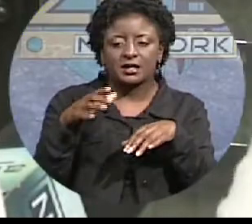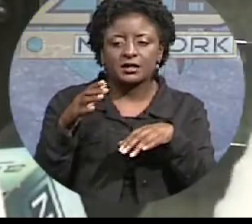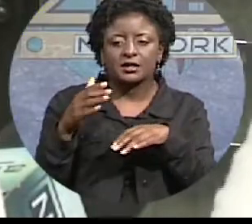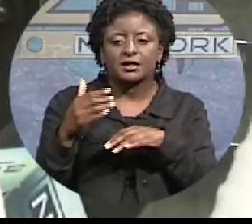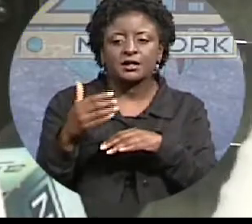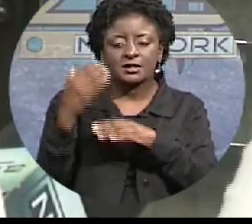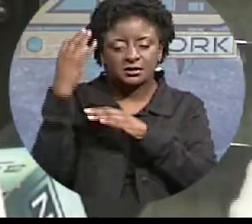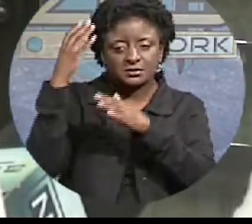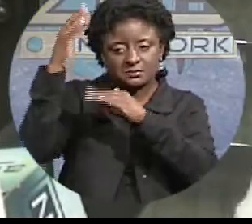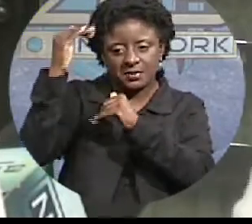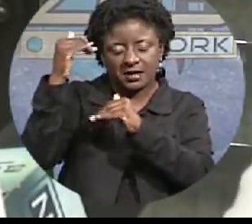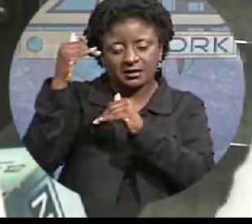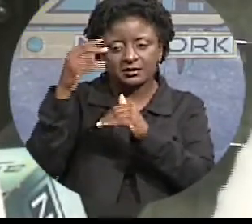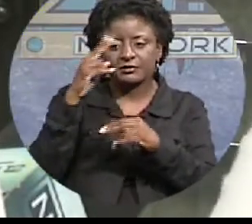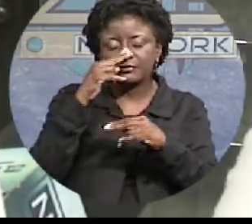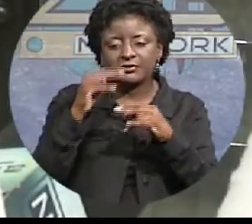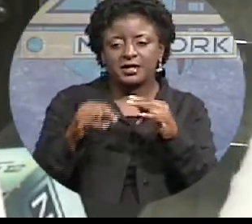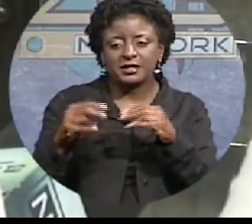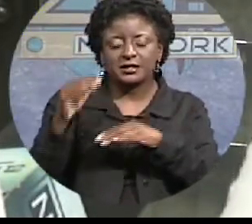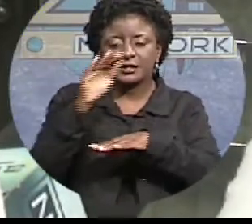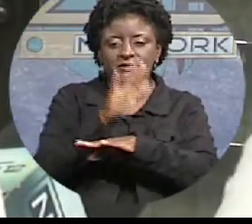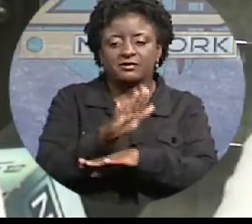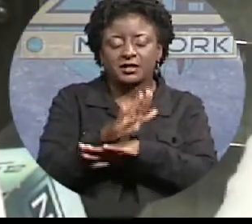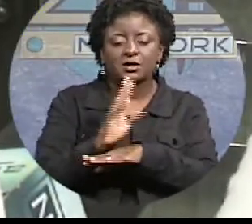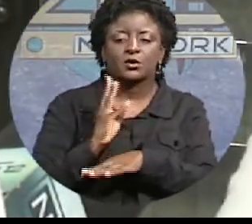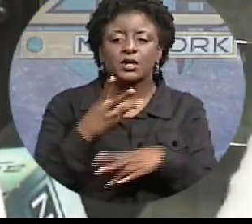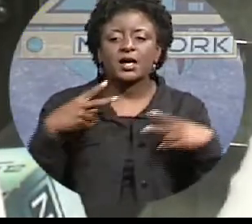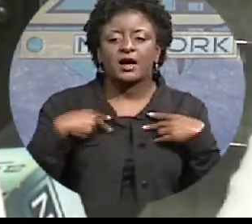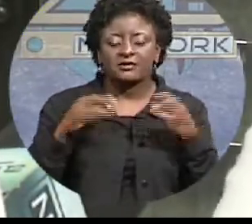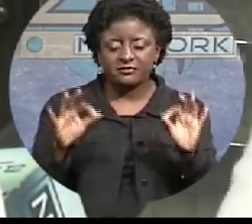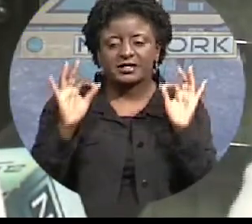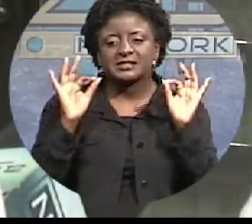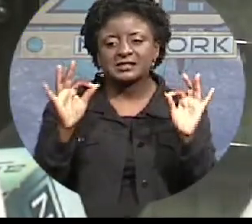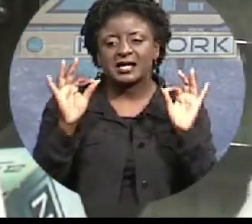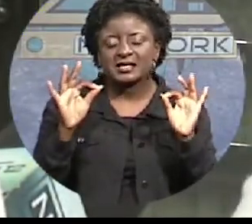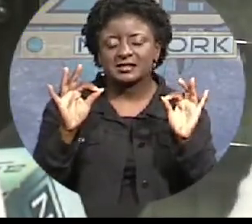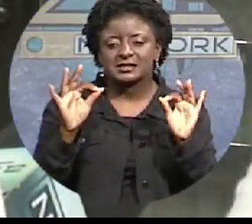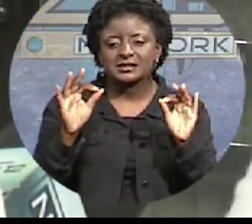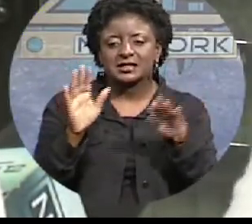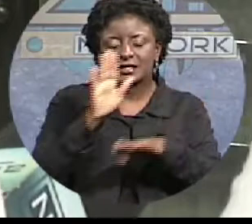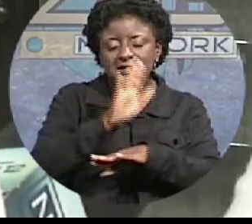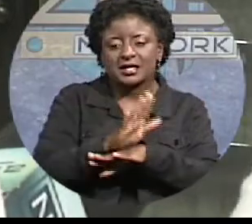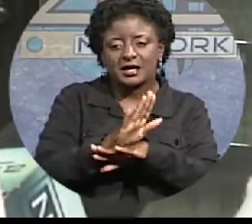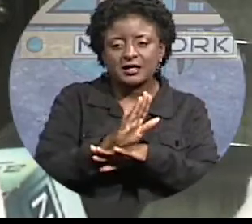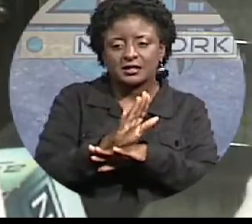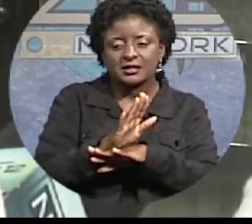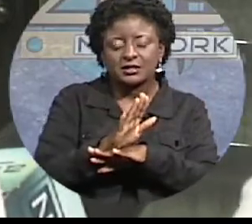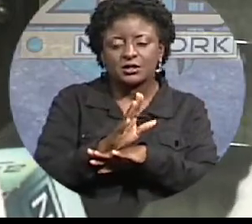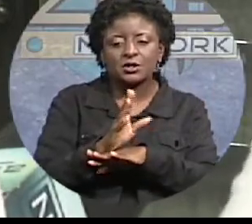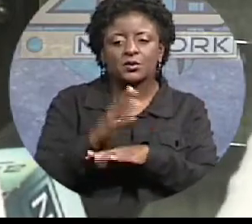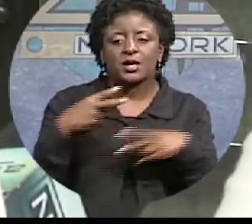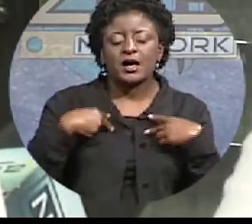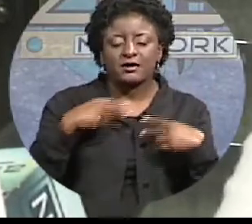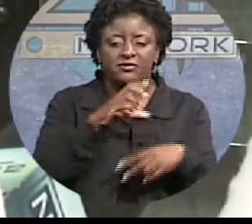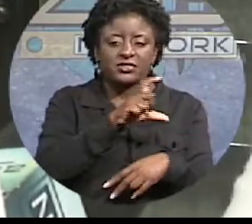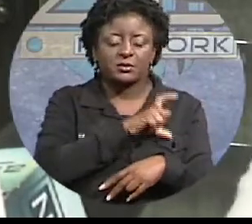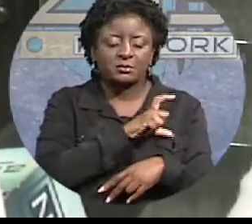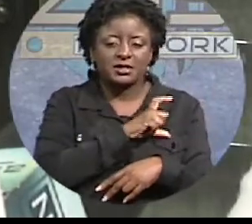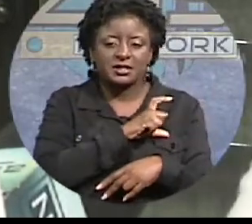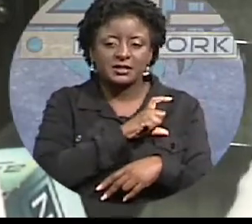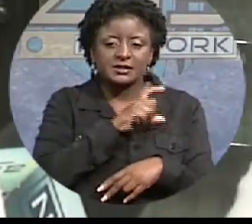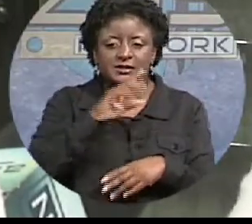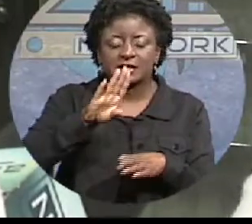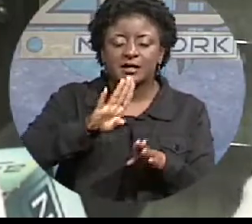fantastic evening lined up for everyone in attendance. We have the police pop band during the cocktail hours. We have